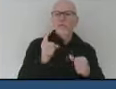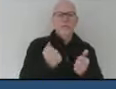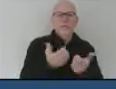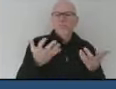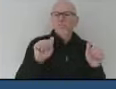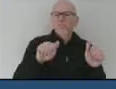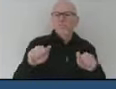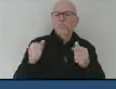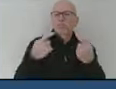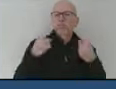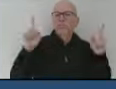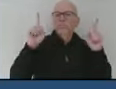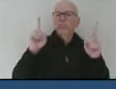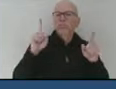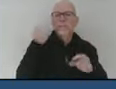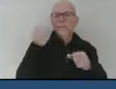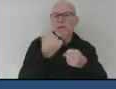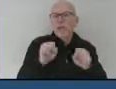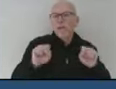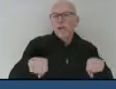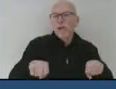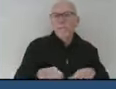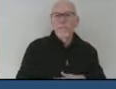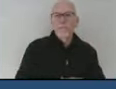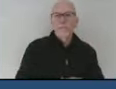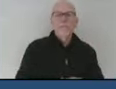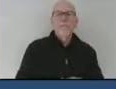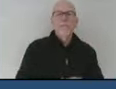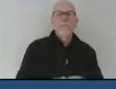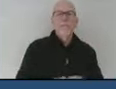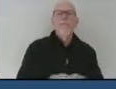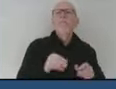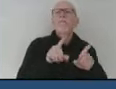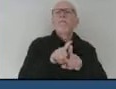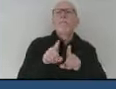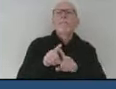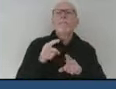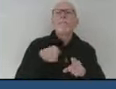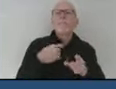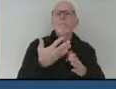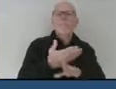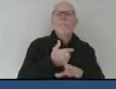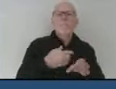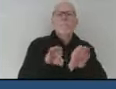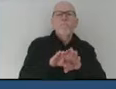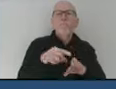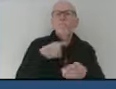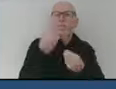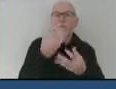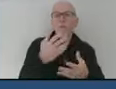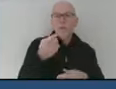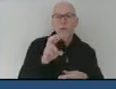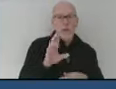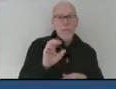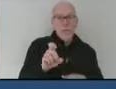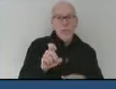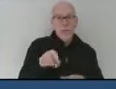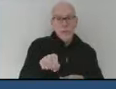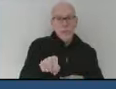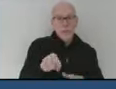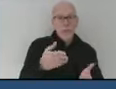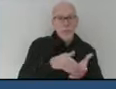it's safely doable. And also, let me just say to close, that Dr. Box, again,